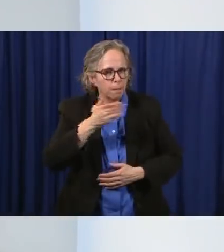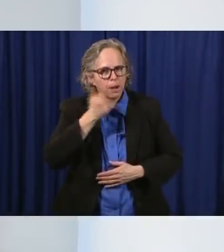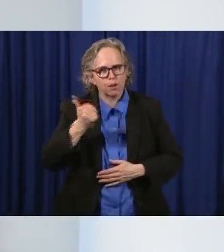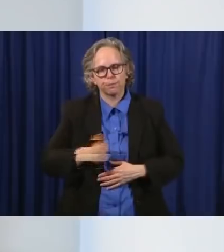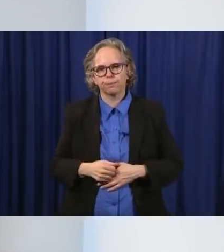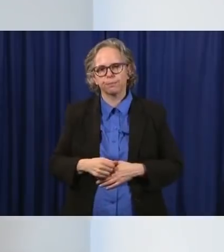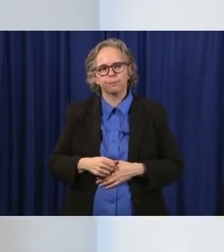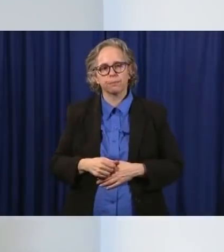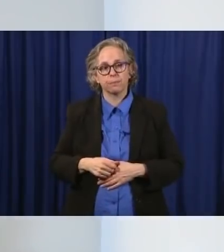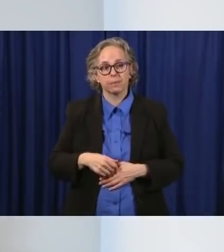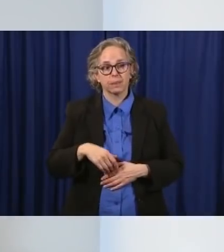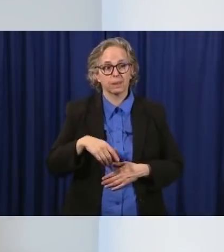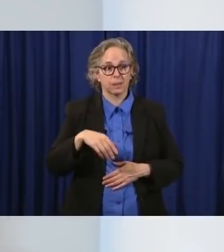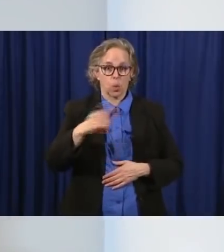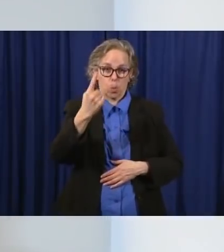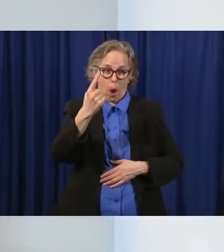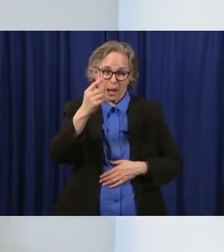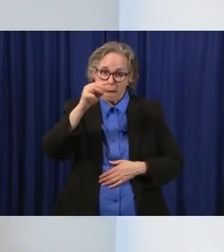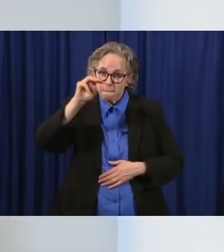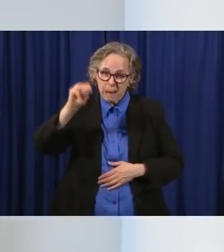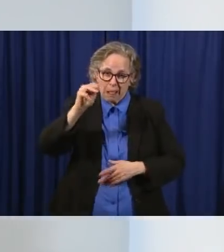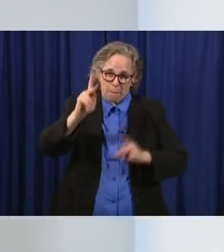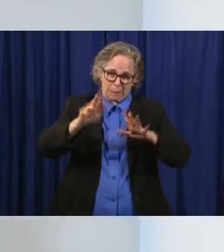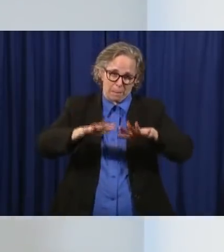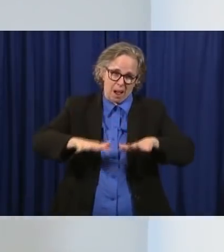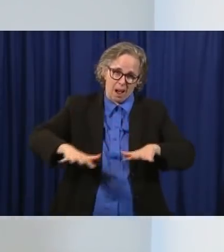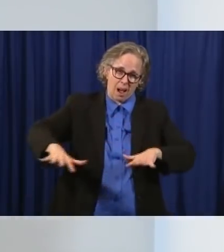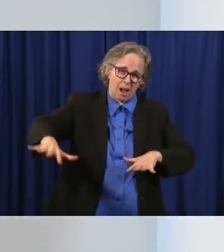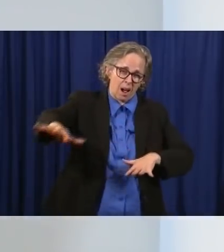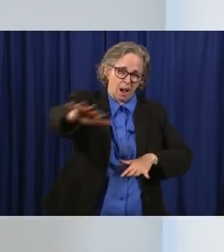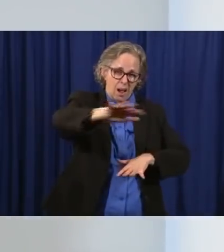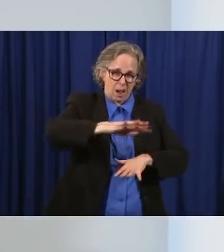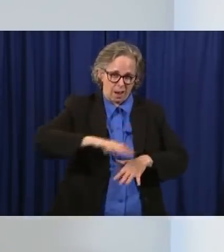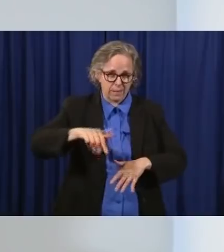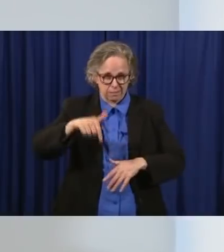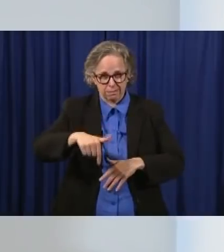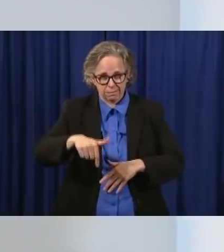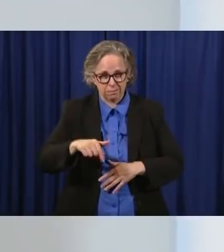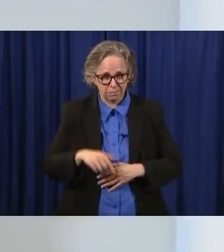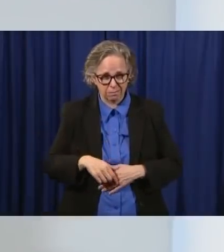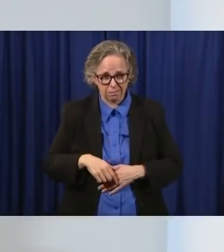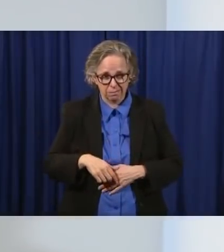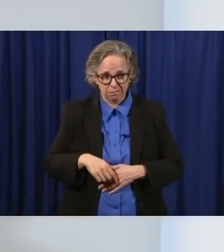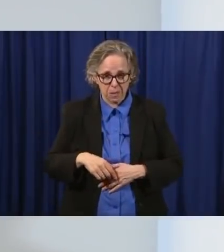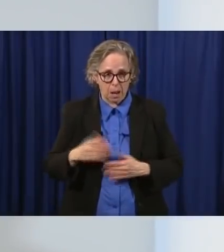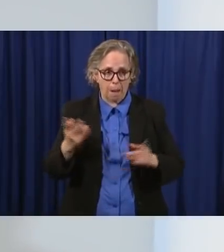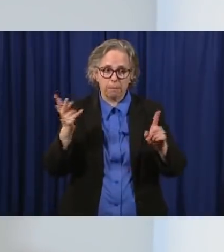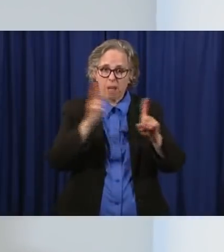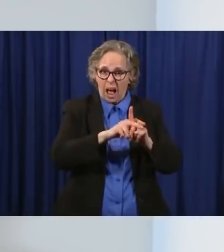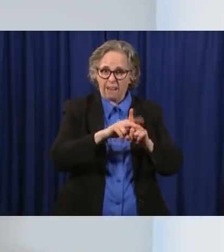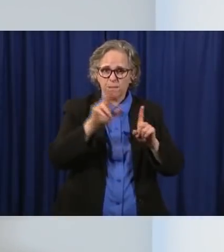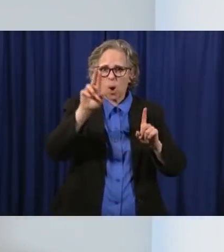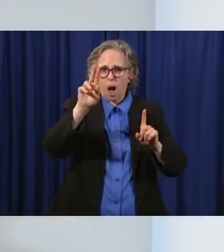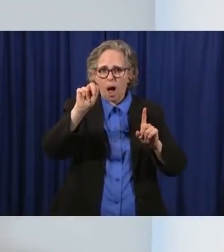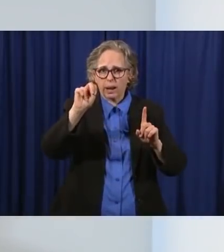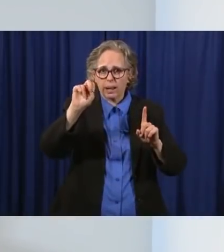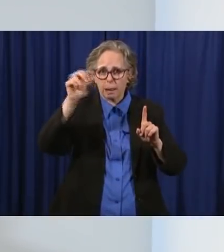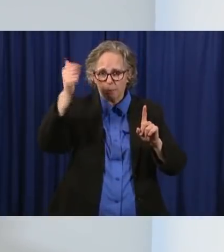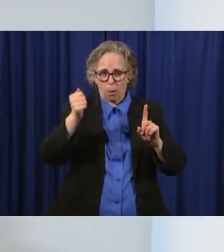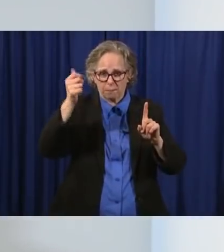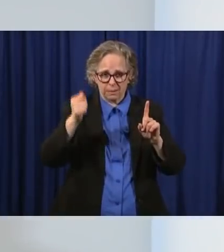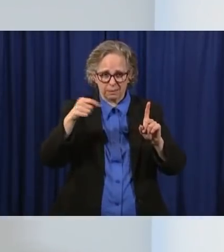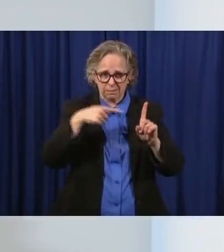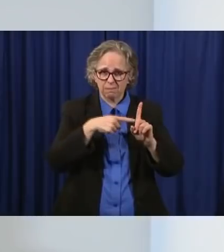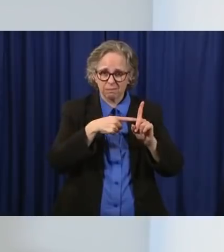million people basically who have applied for unemployment benefits, not everybody is going to be in need